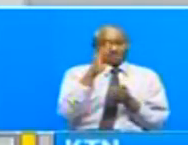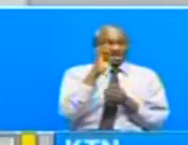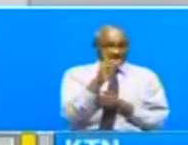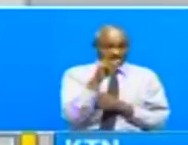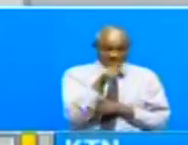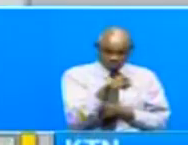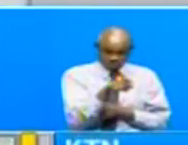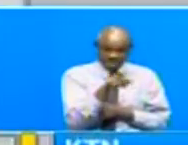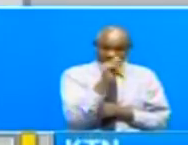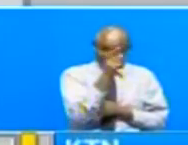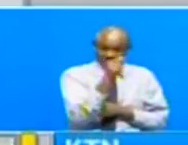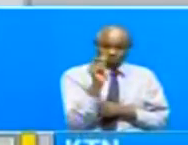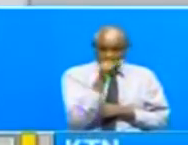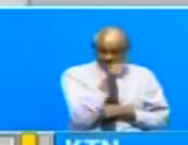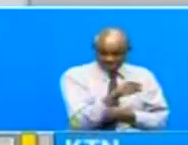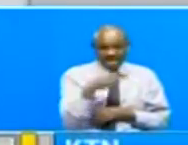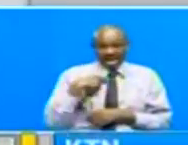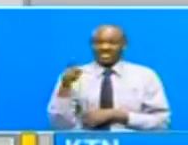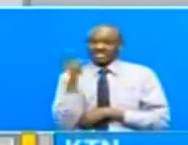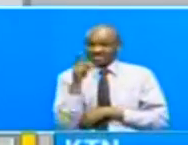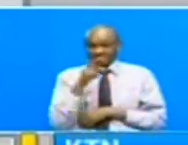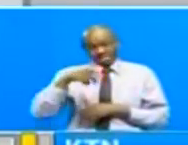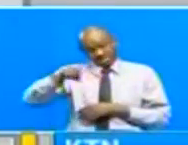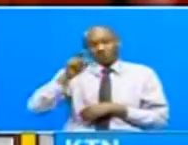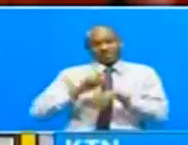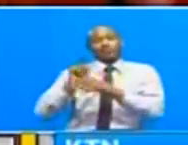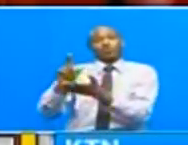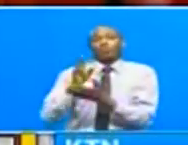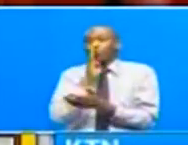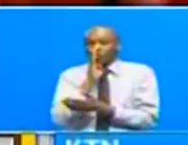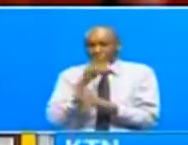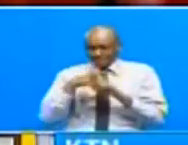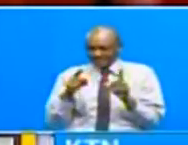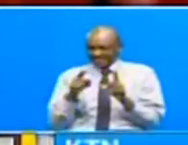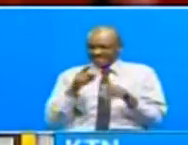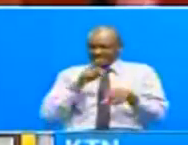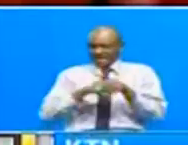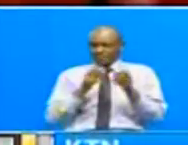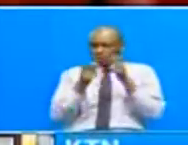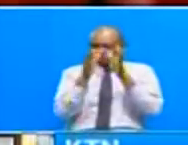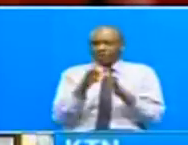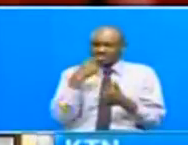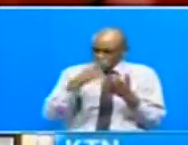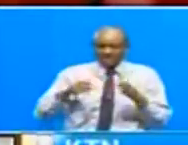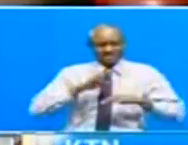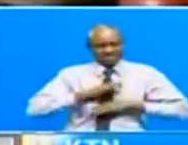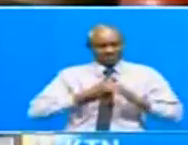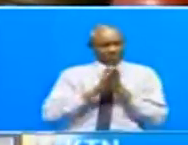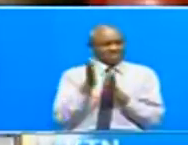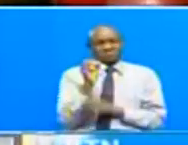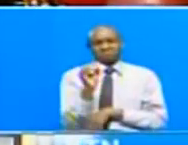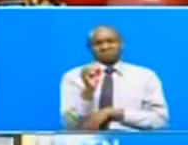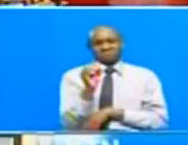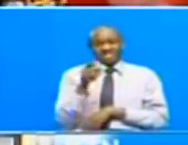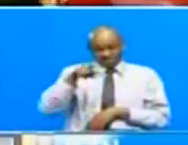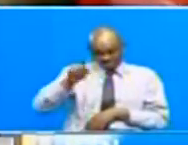rate and K to represent the risk premium unique to every borrower. But it would seem that legislators are not satisfied with this. The MPs